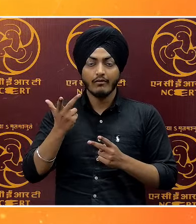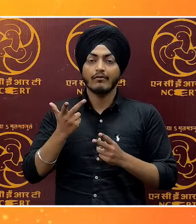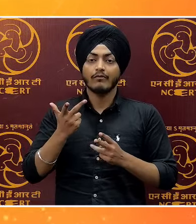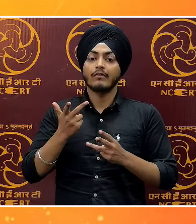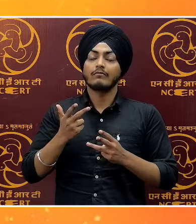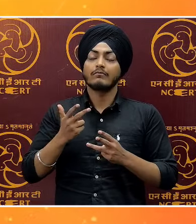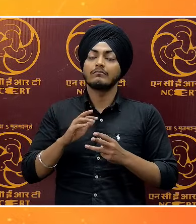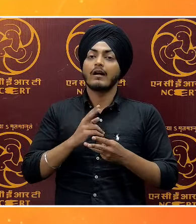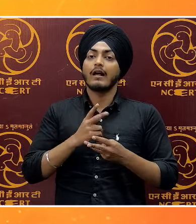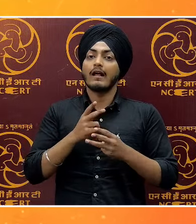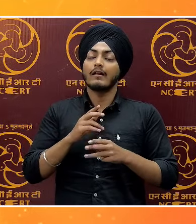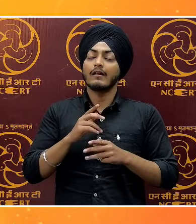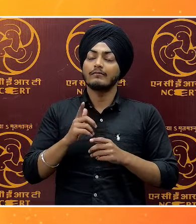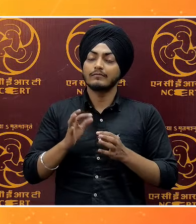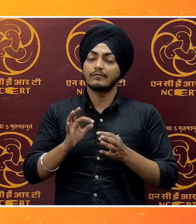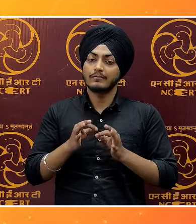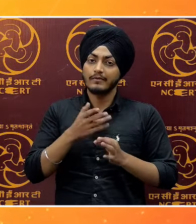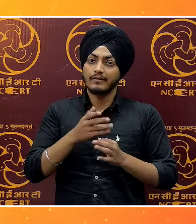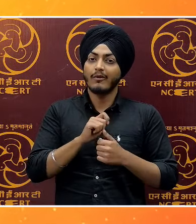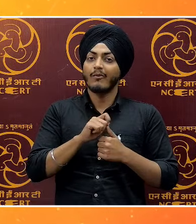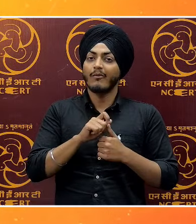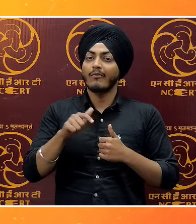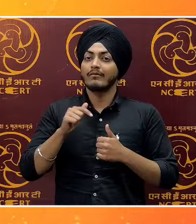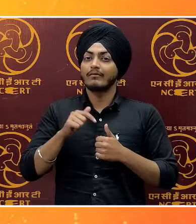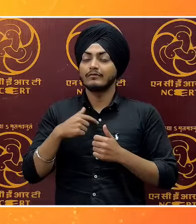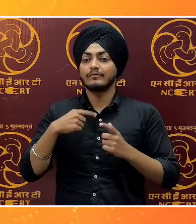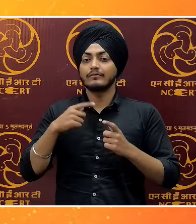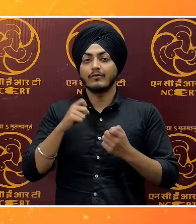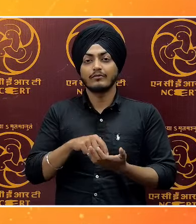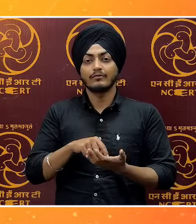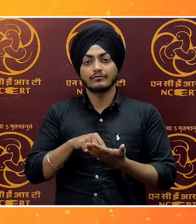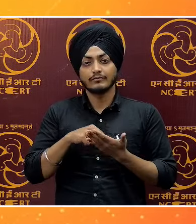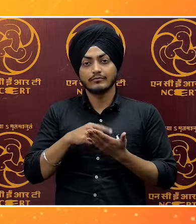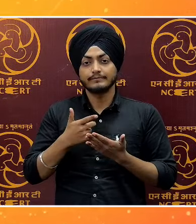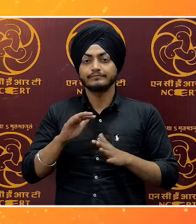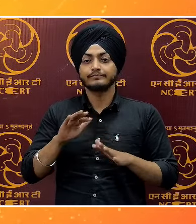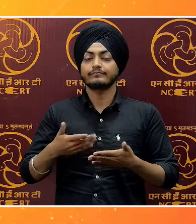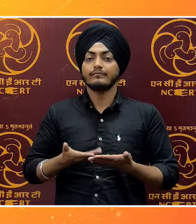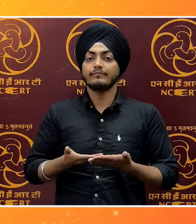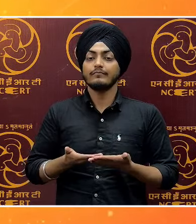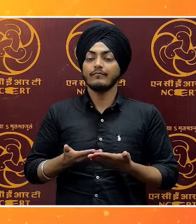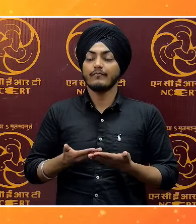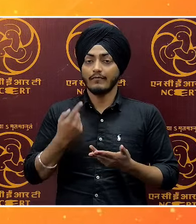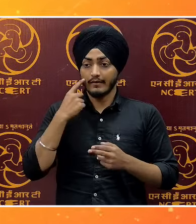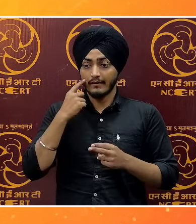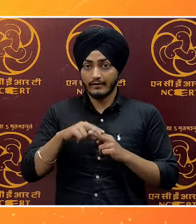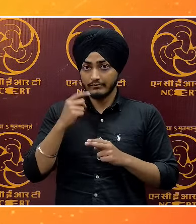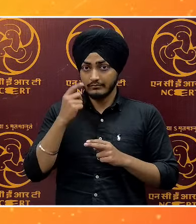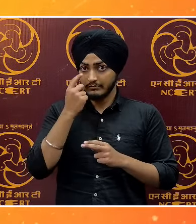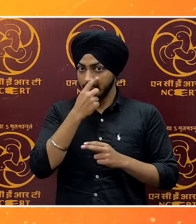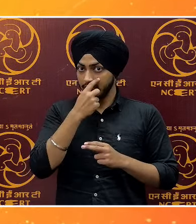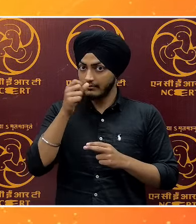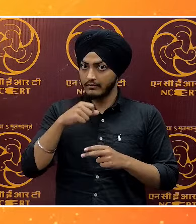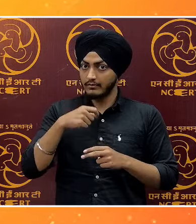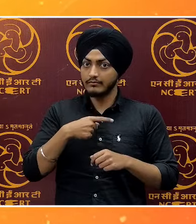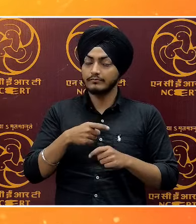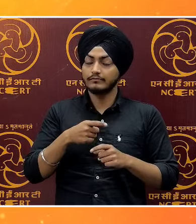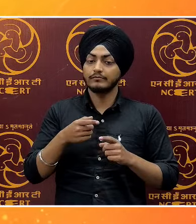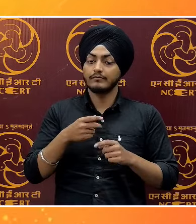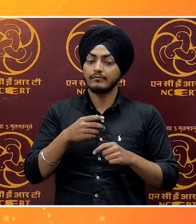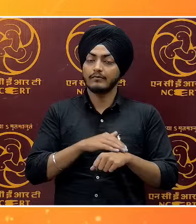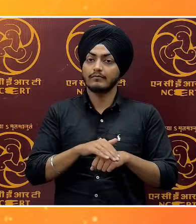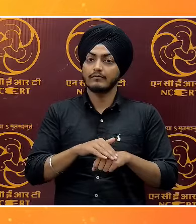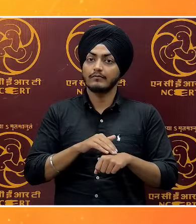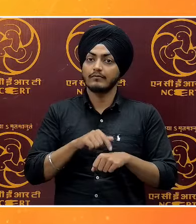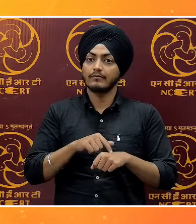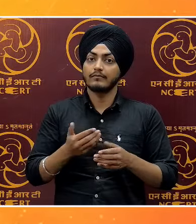have seen that how visual learners will see through pictures, Yeah. how the learners who cannot see, they can still feel the thing through tactile version and